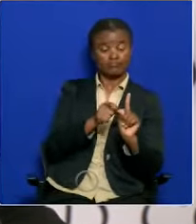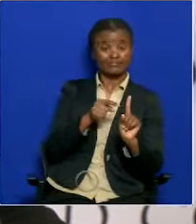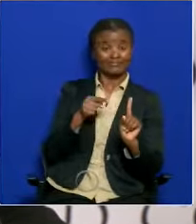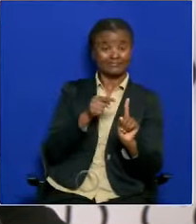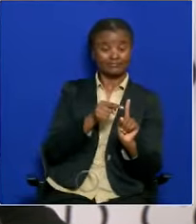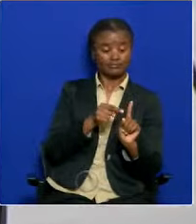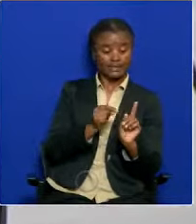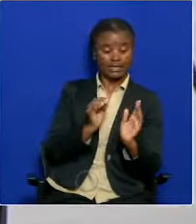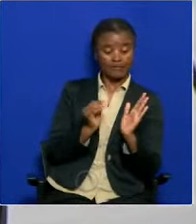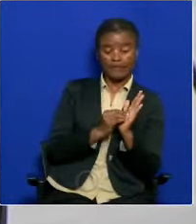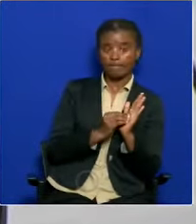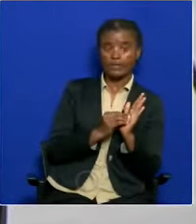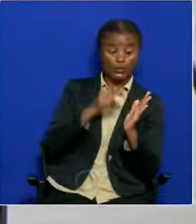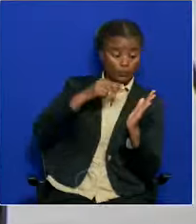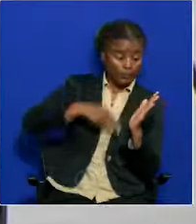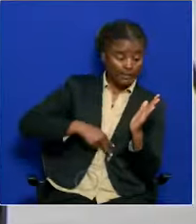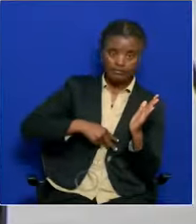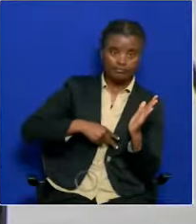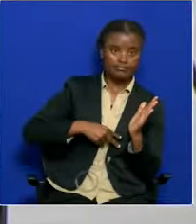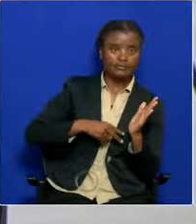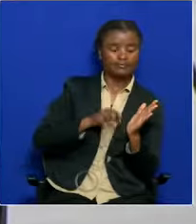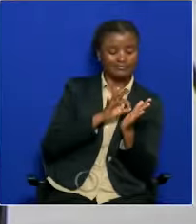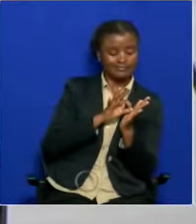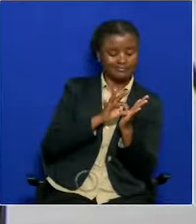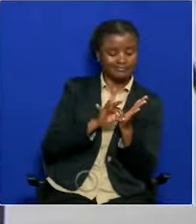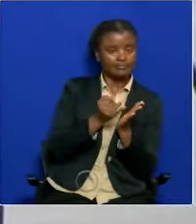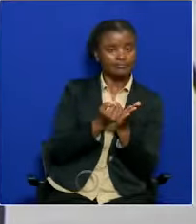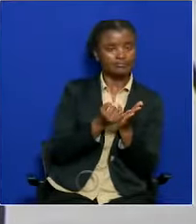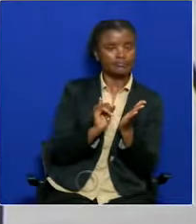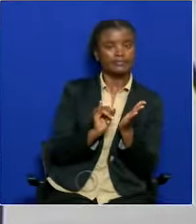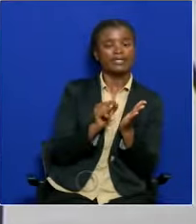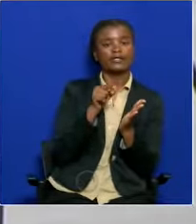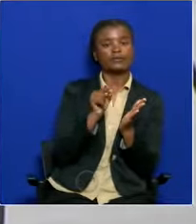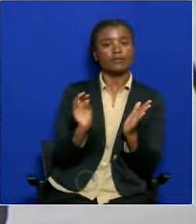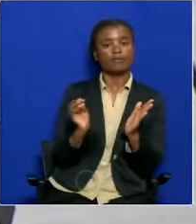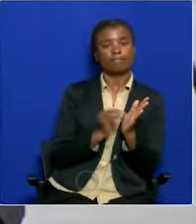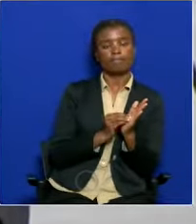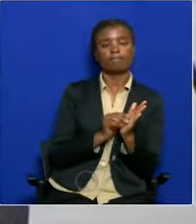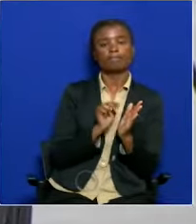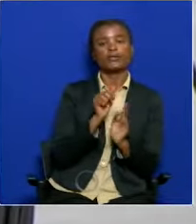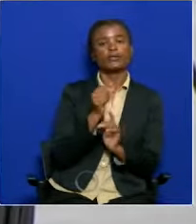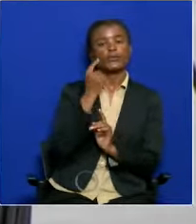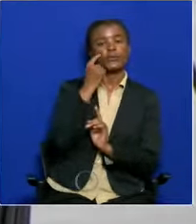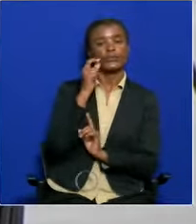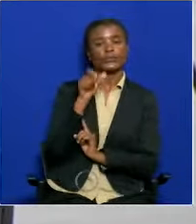as witness C? Please, can you do that now if you have not done it?